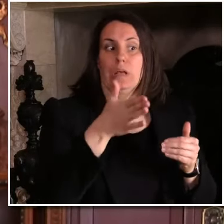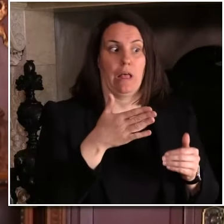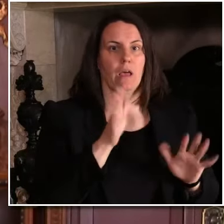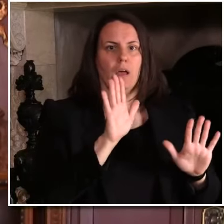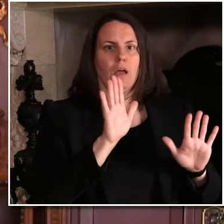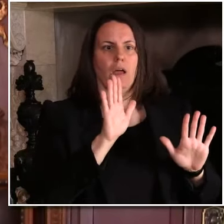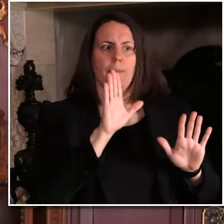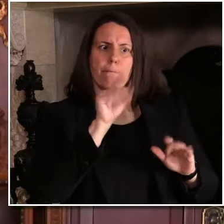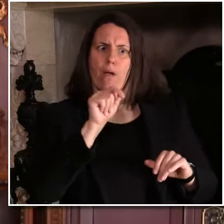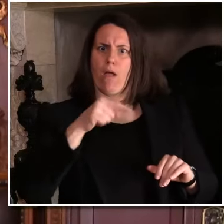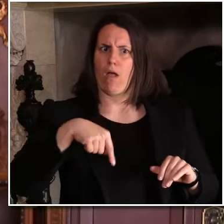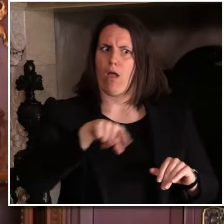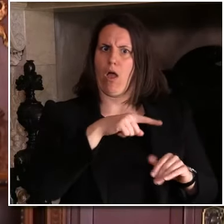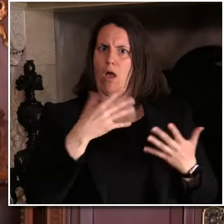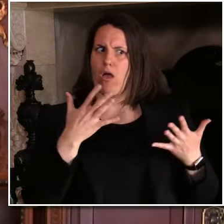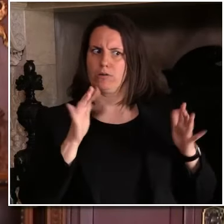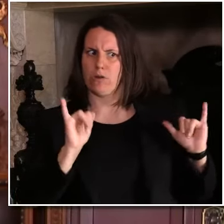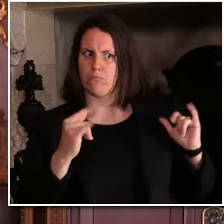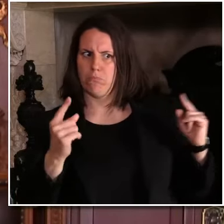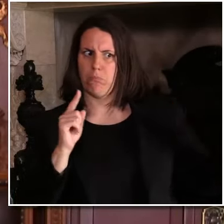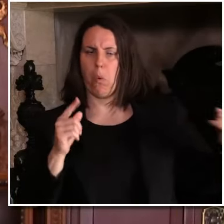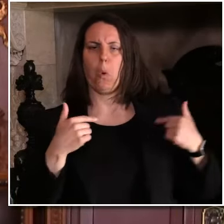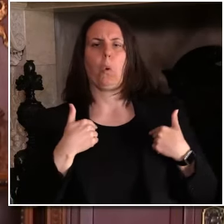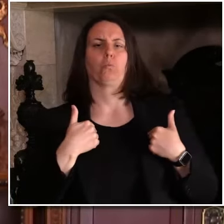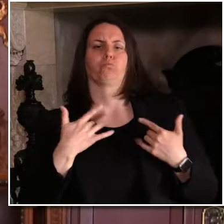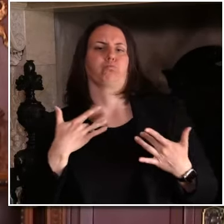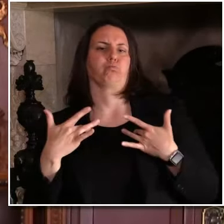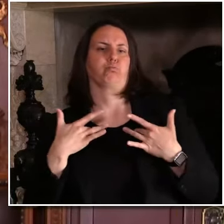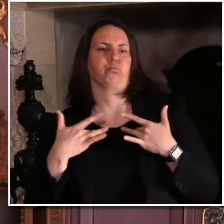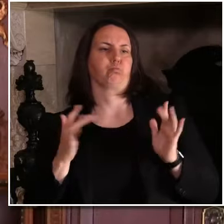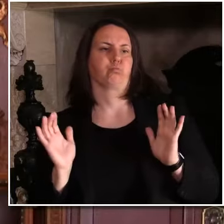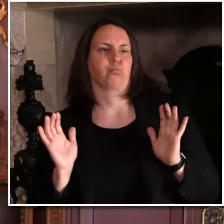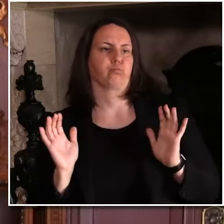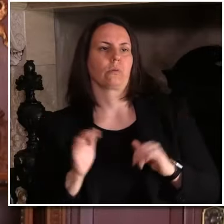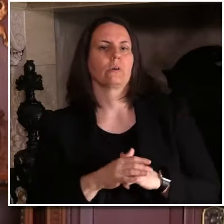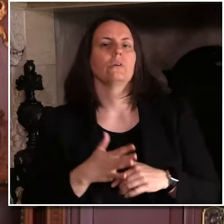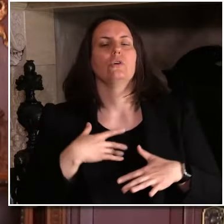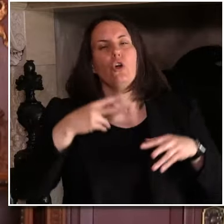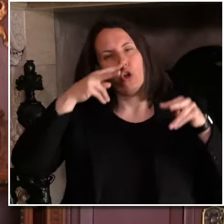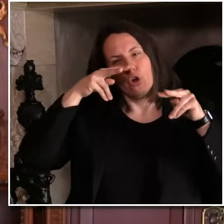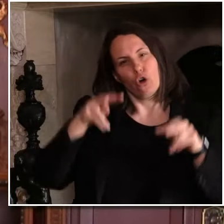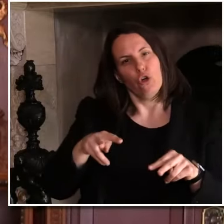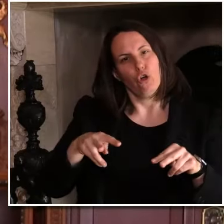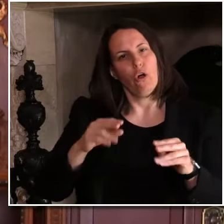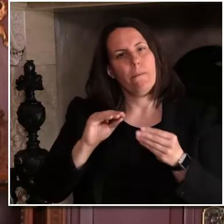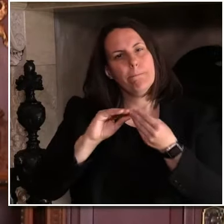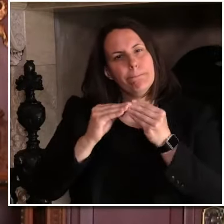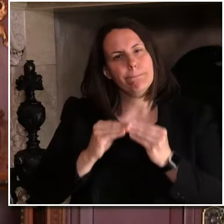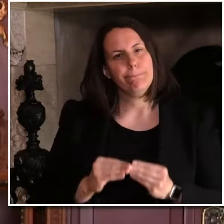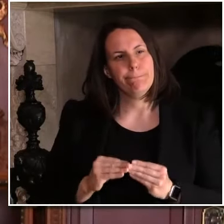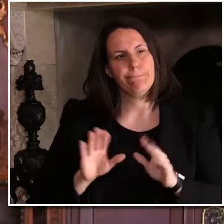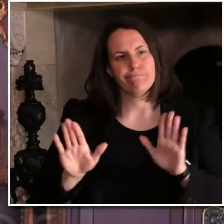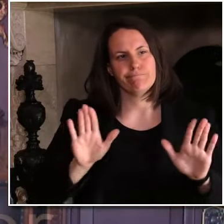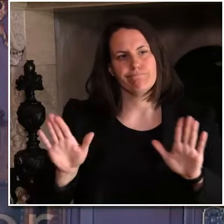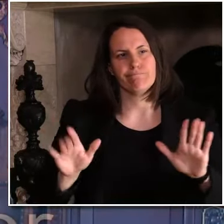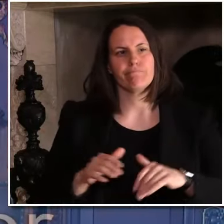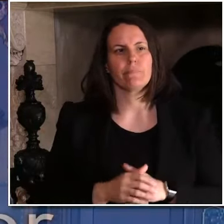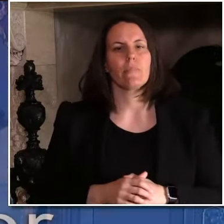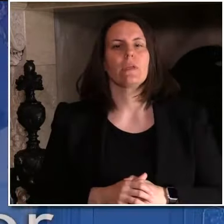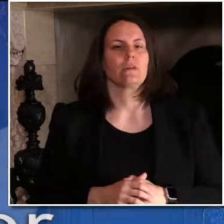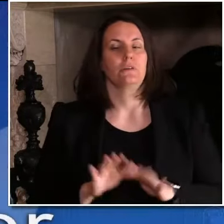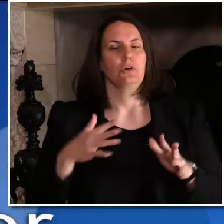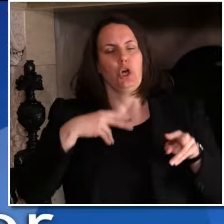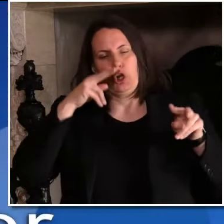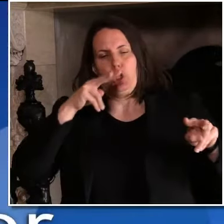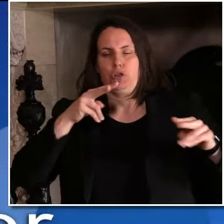that that is divided by the number of tests given. Thank you, Brendan. Now to Ben Meyer from WXPR.